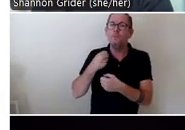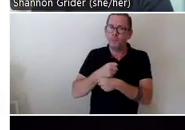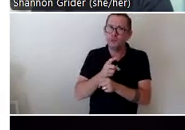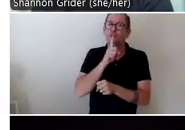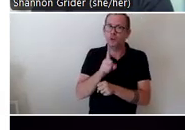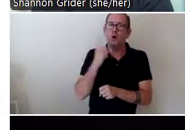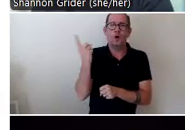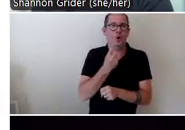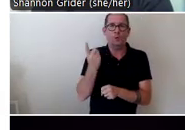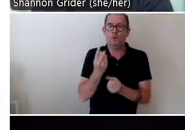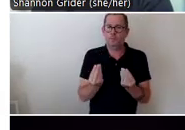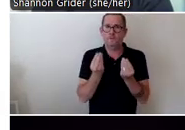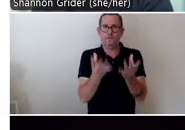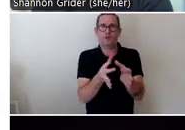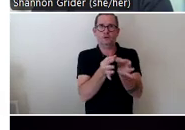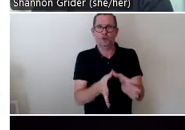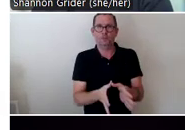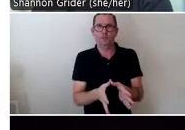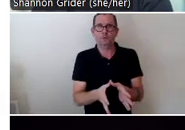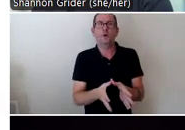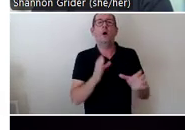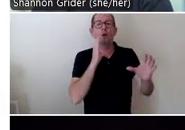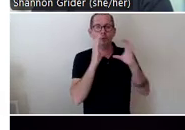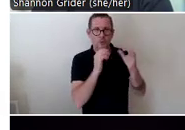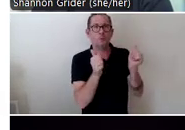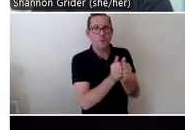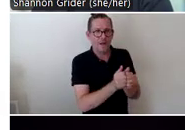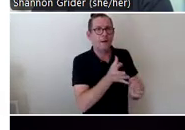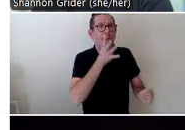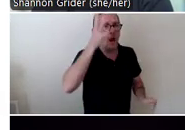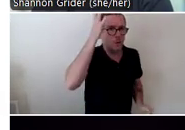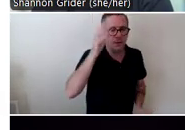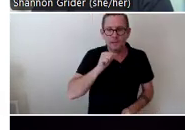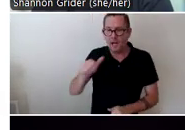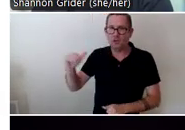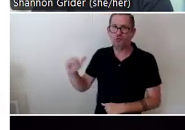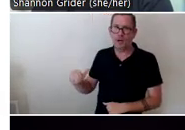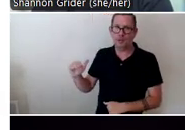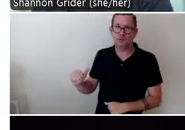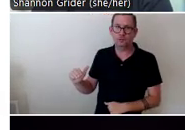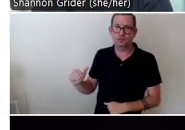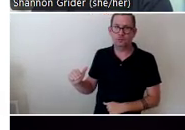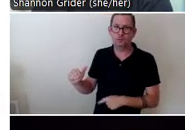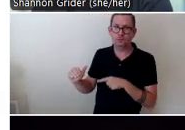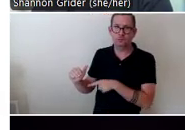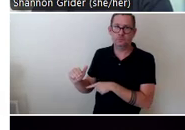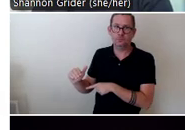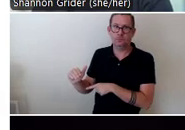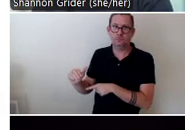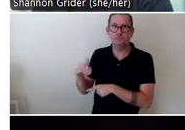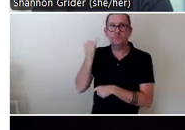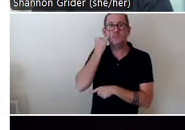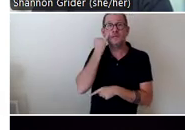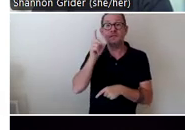children. It has happened where my child has tried to fool me and say that, no, this is not what the doctor said. This is